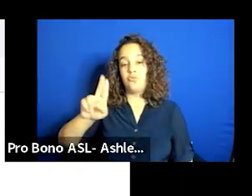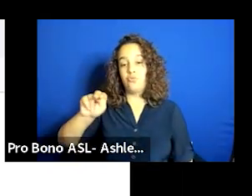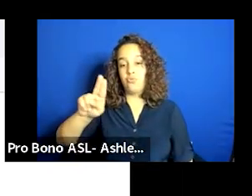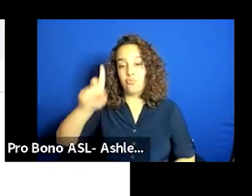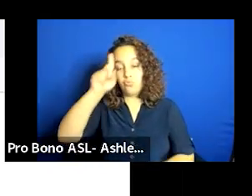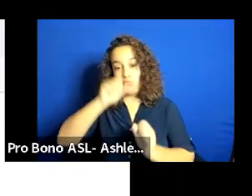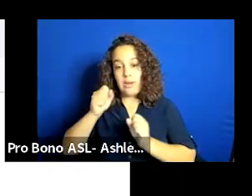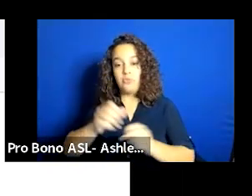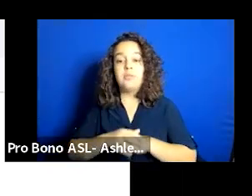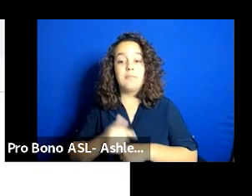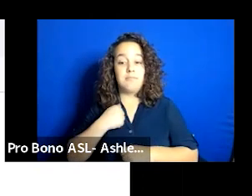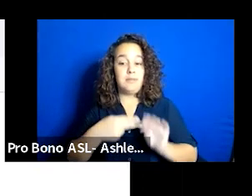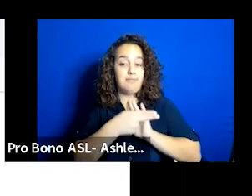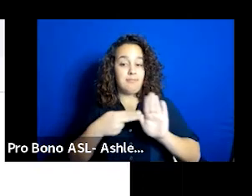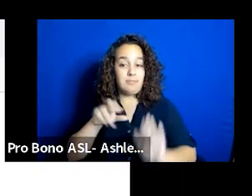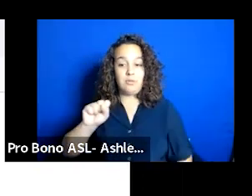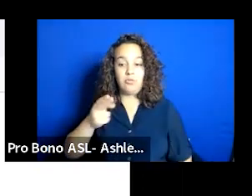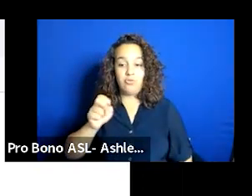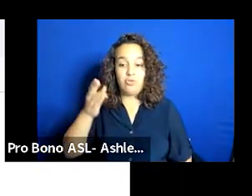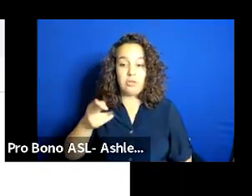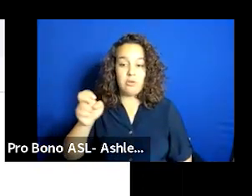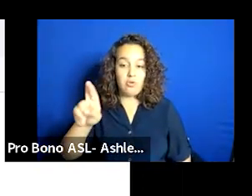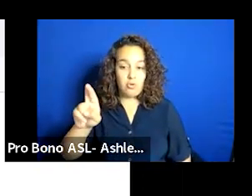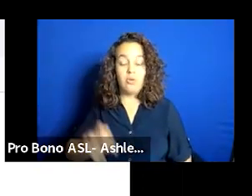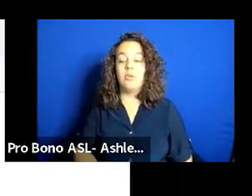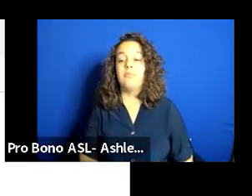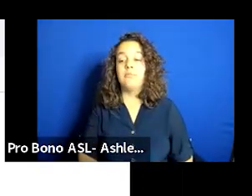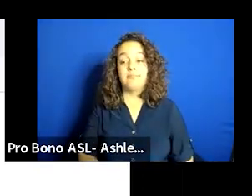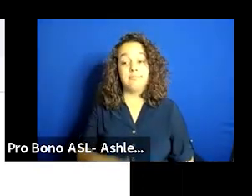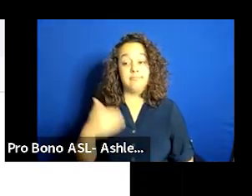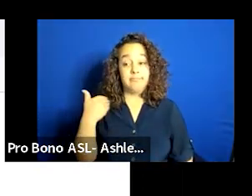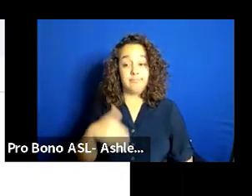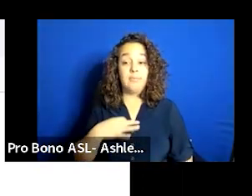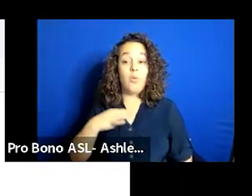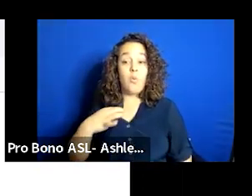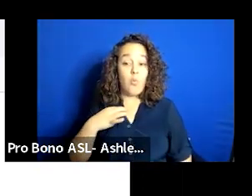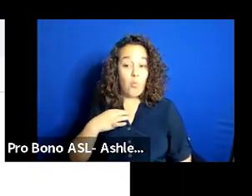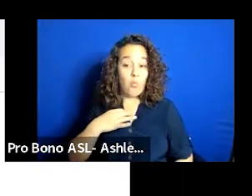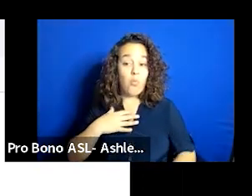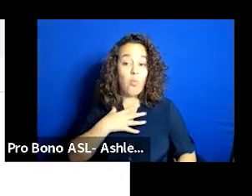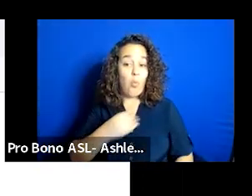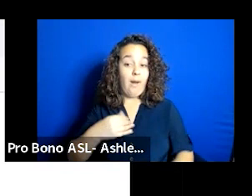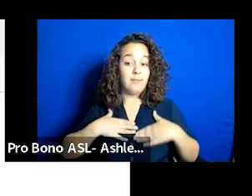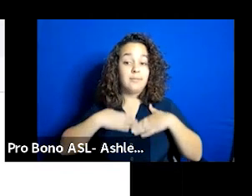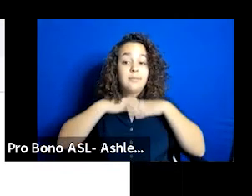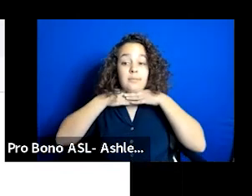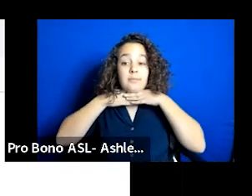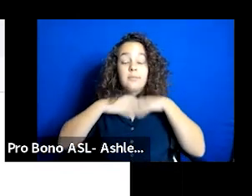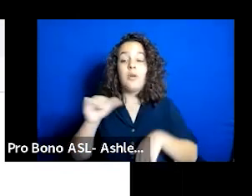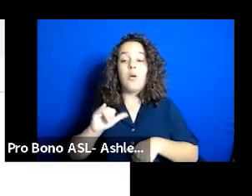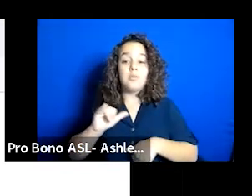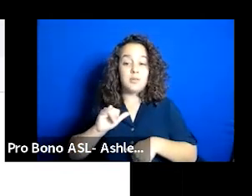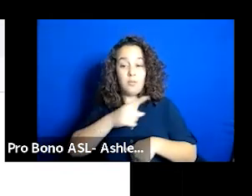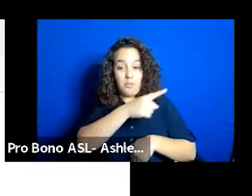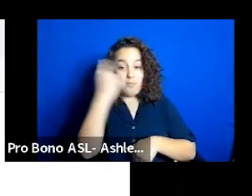are she, her, hers. I am wearing a white turtleneck, a black blazer.